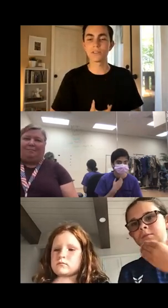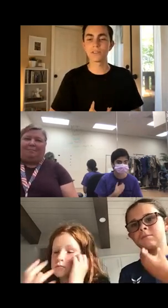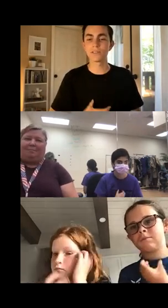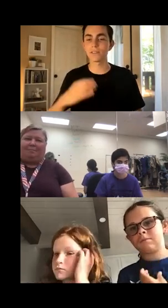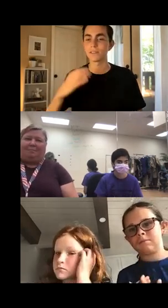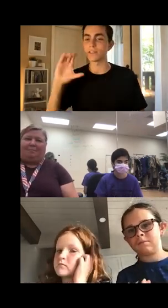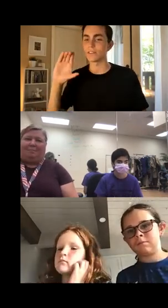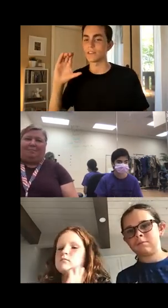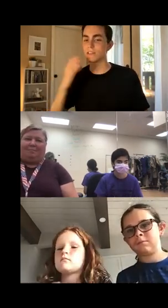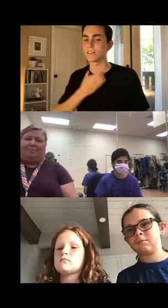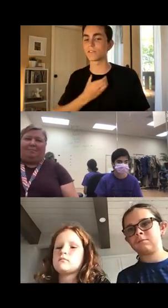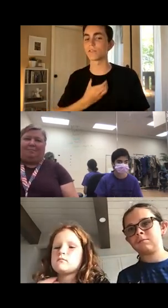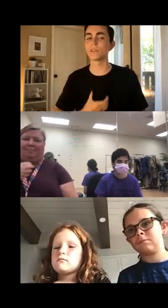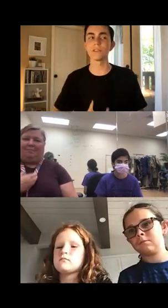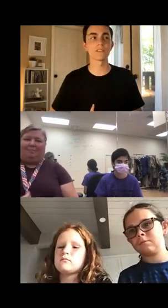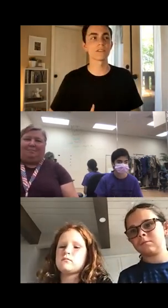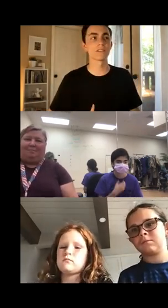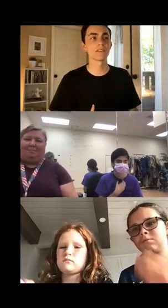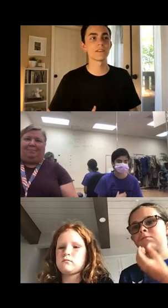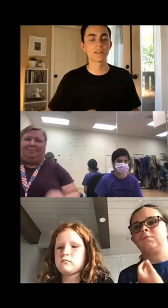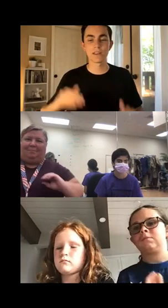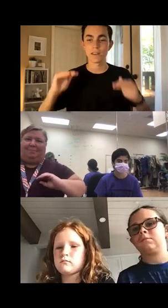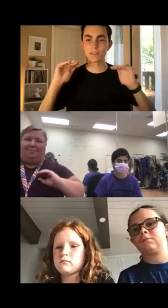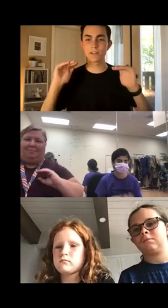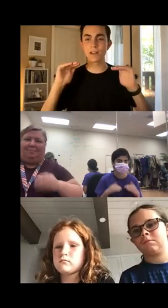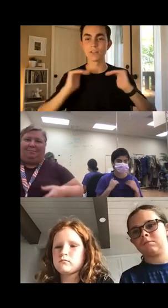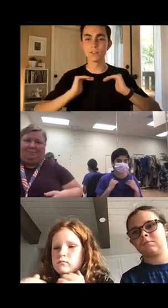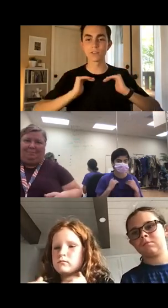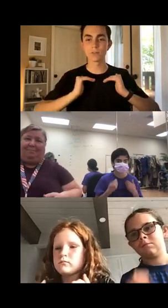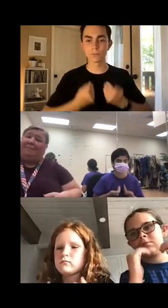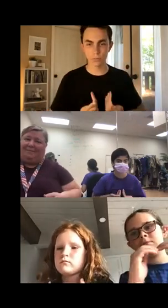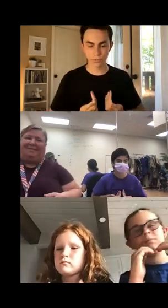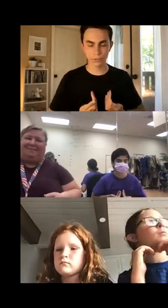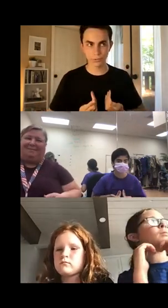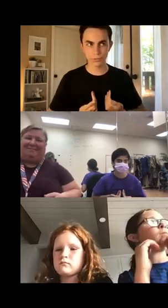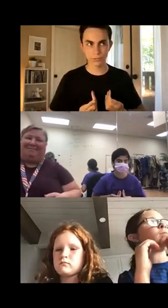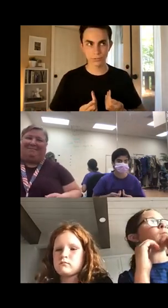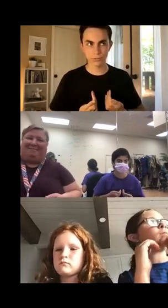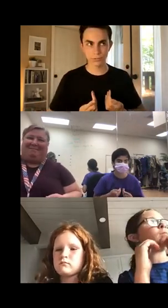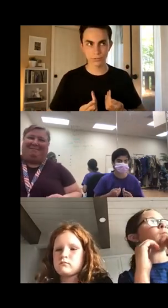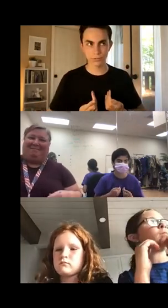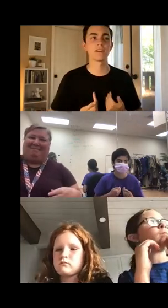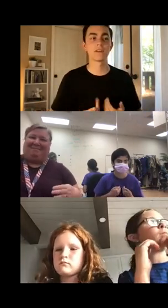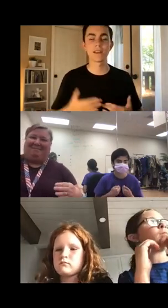hungry, the C, hungry, tired,